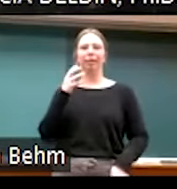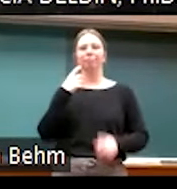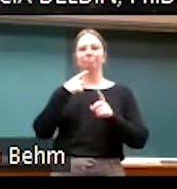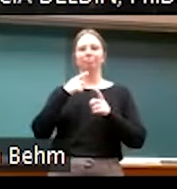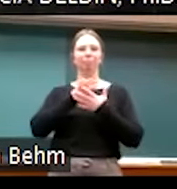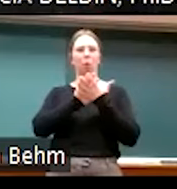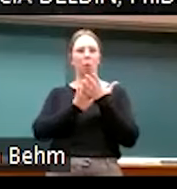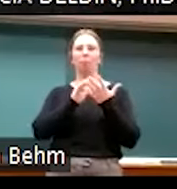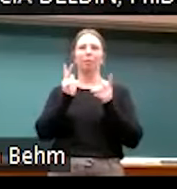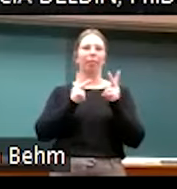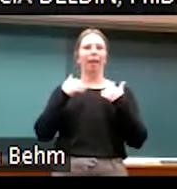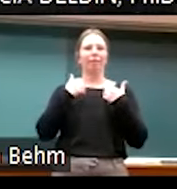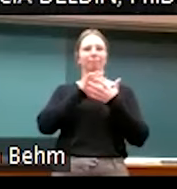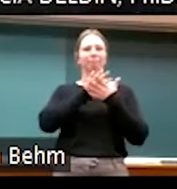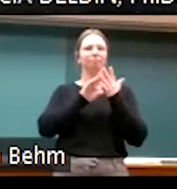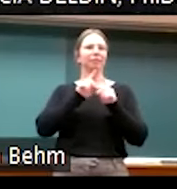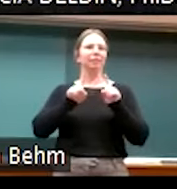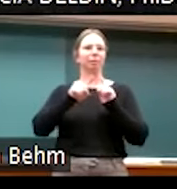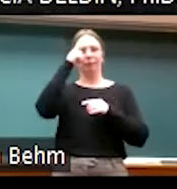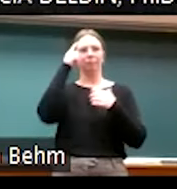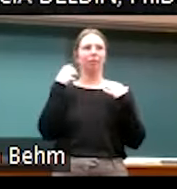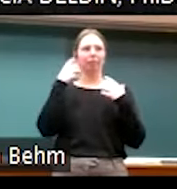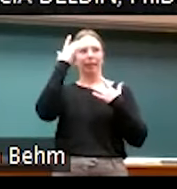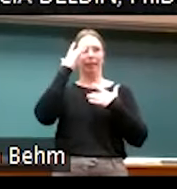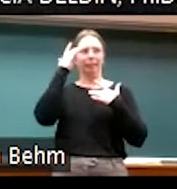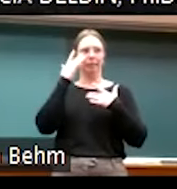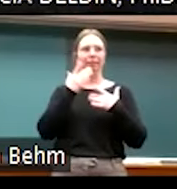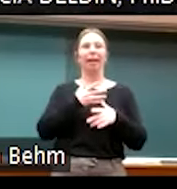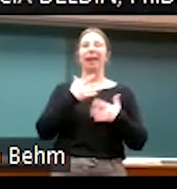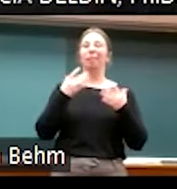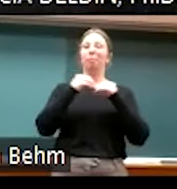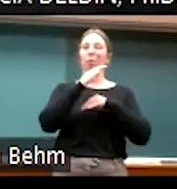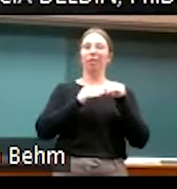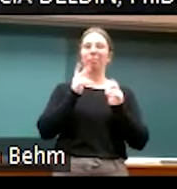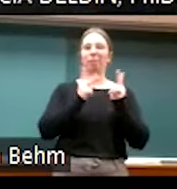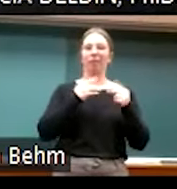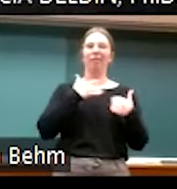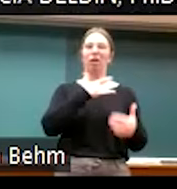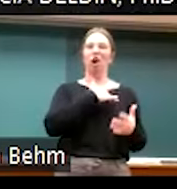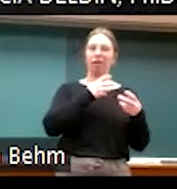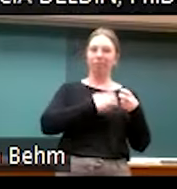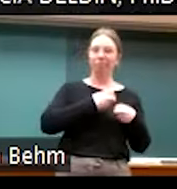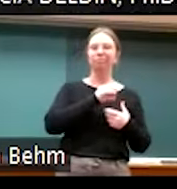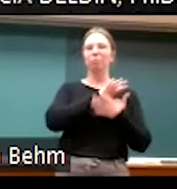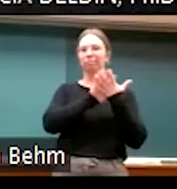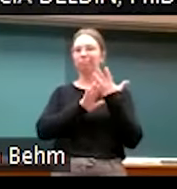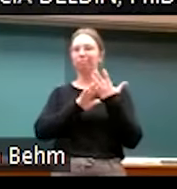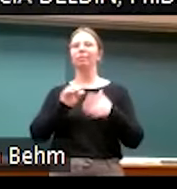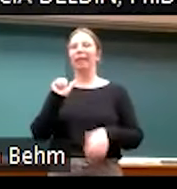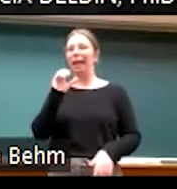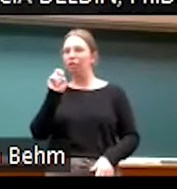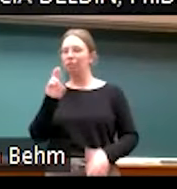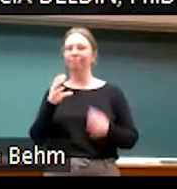illness. And it's increasing, particularly among the youth. So you can see since the year 2010, in